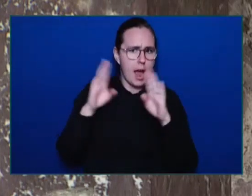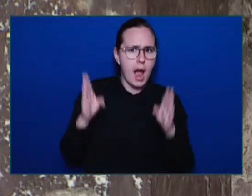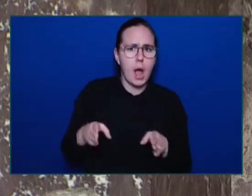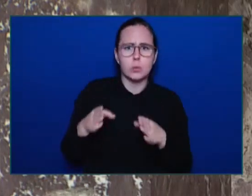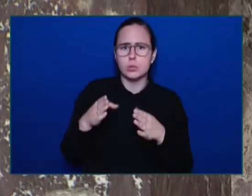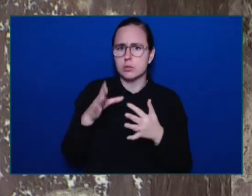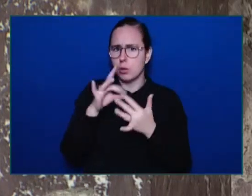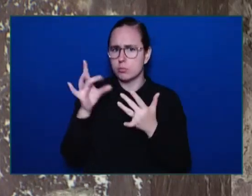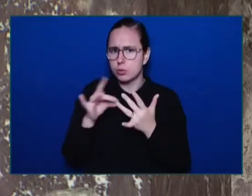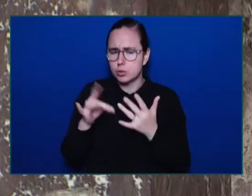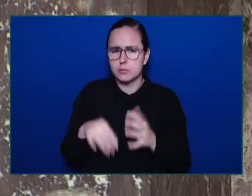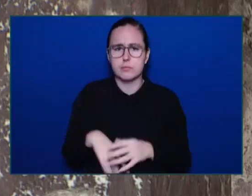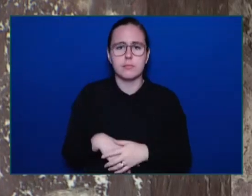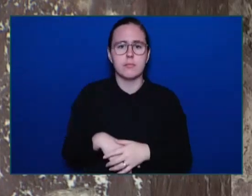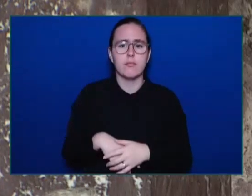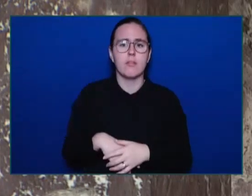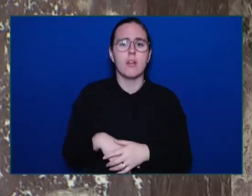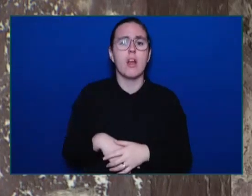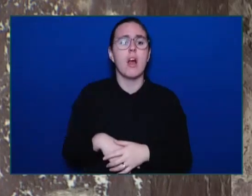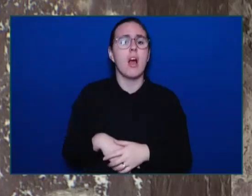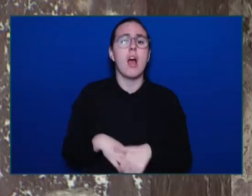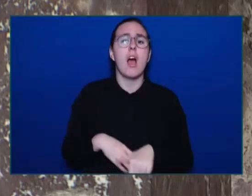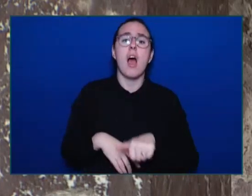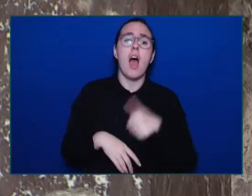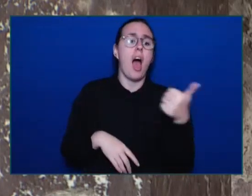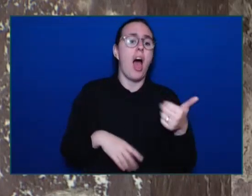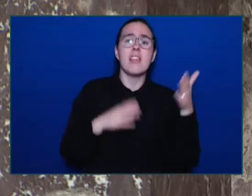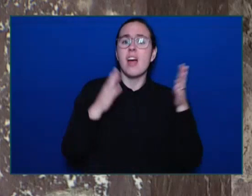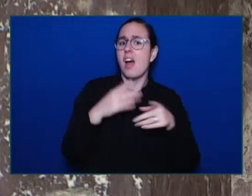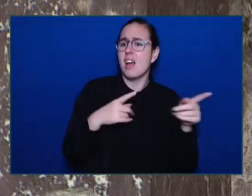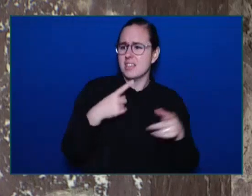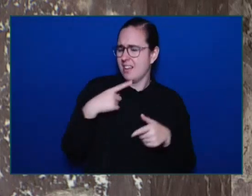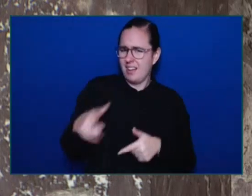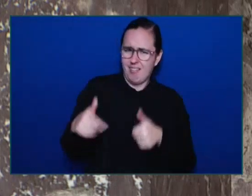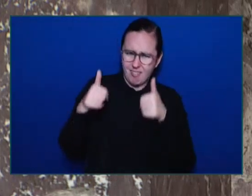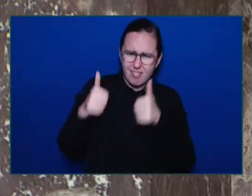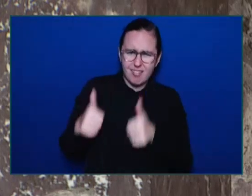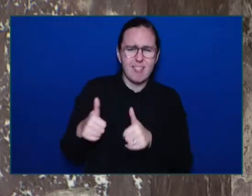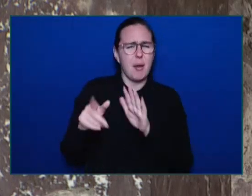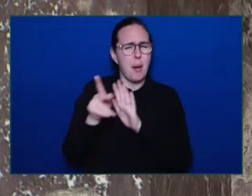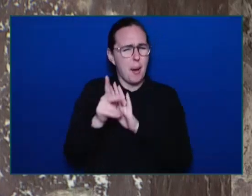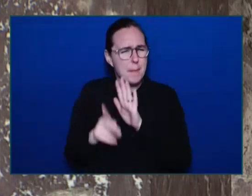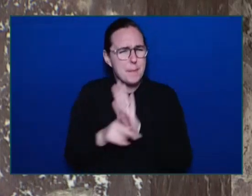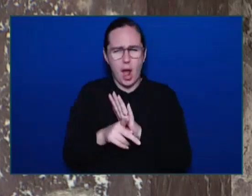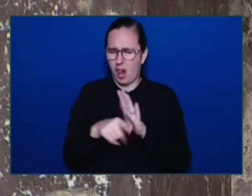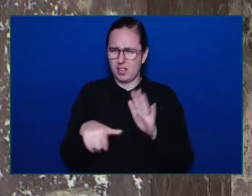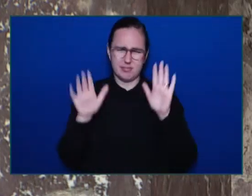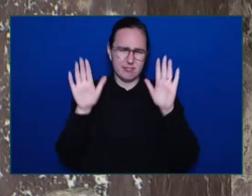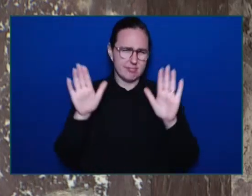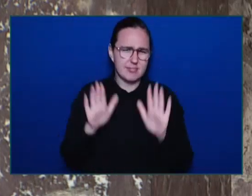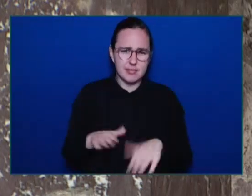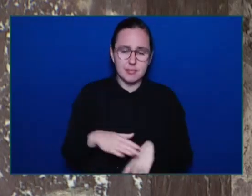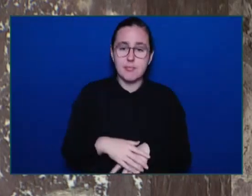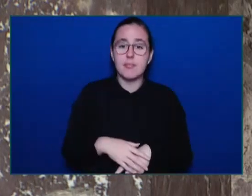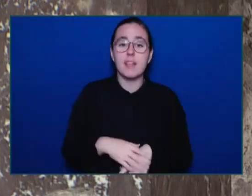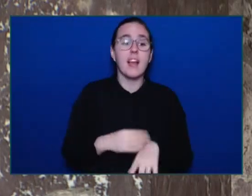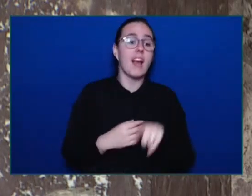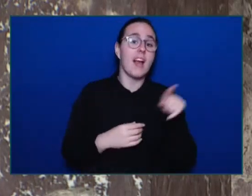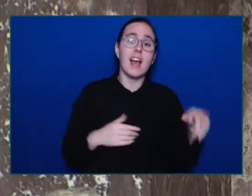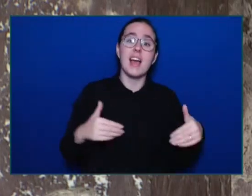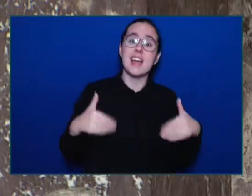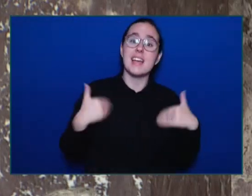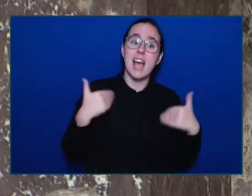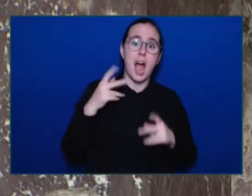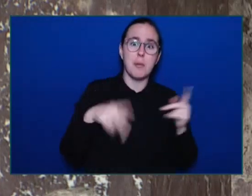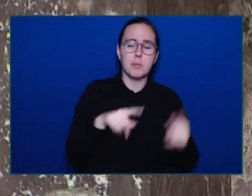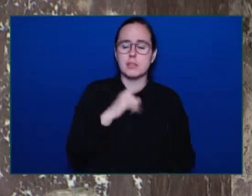why, Honourable Speaker? Because young councillors understand that are trying to get into the housing market that we have to find innovative solutions to